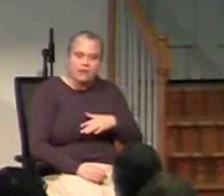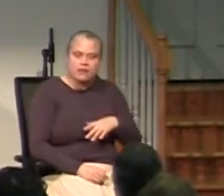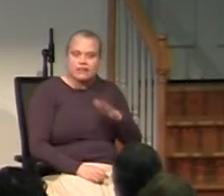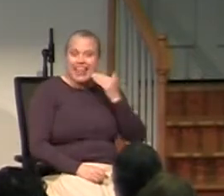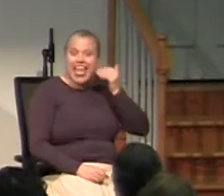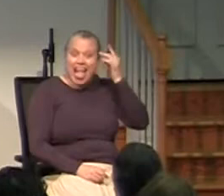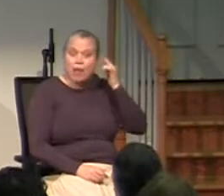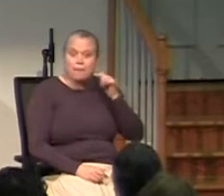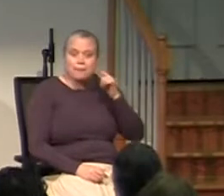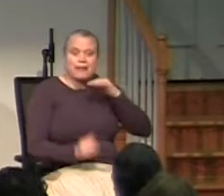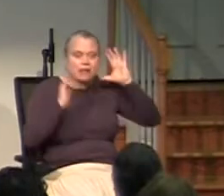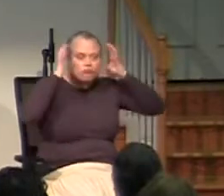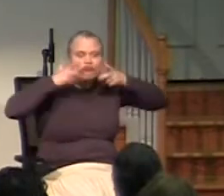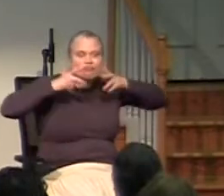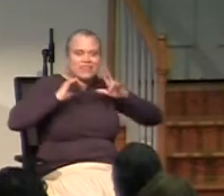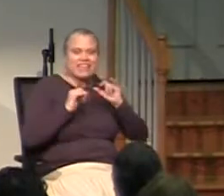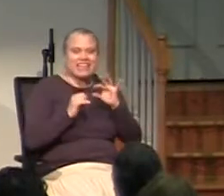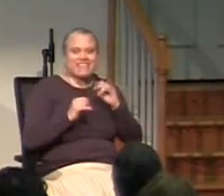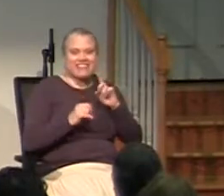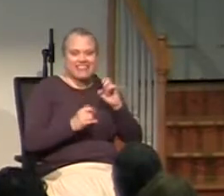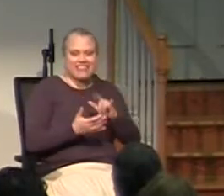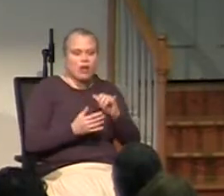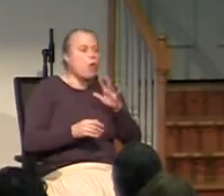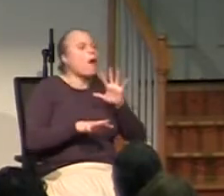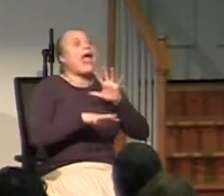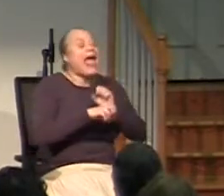there that I'd learned 20 years before.